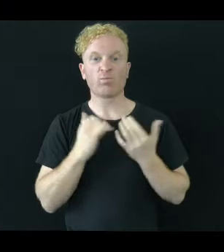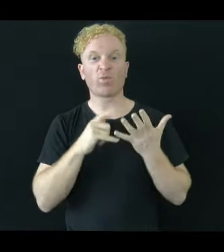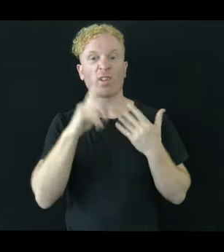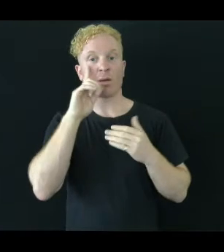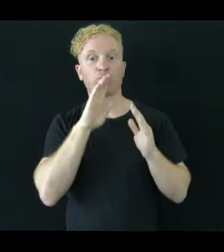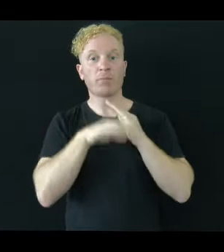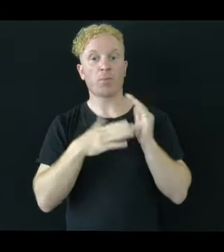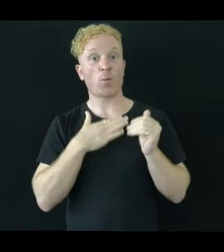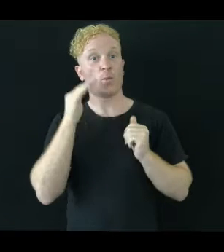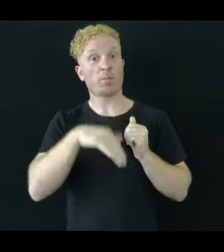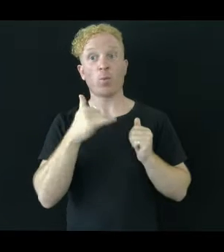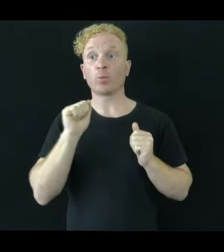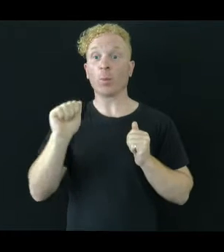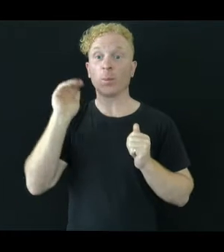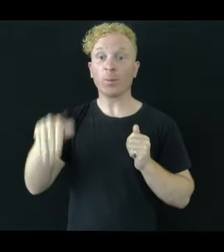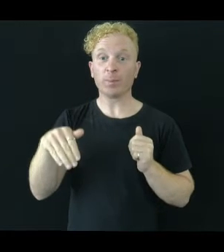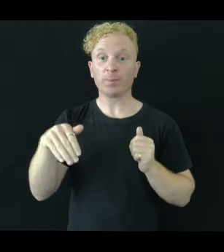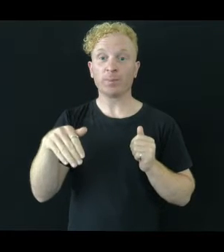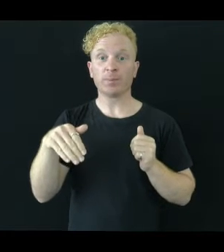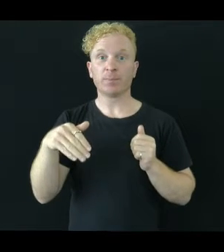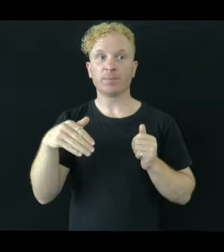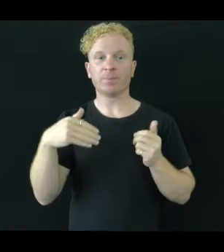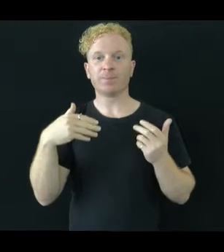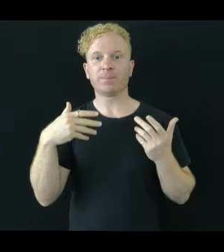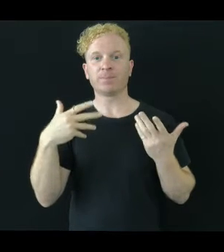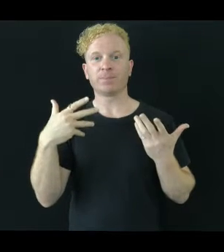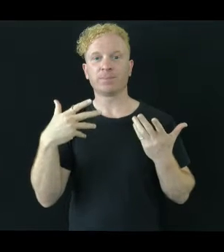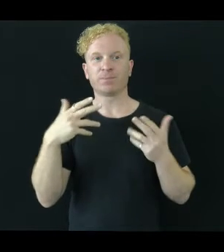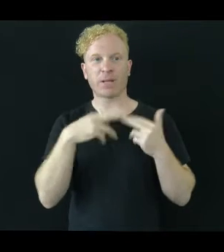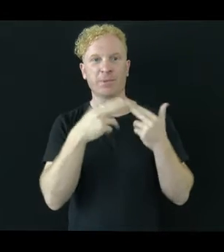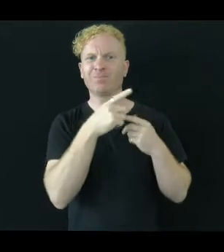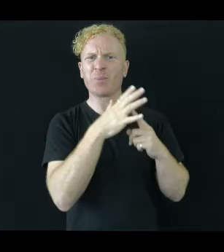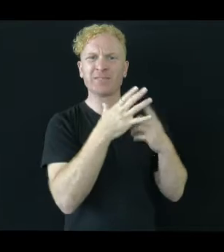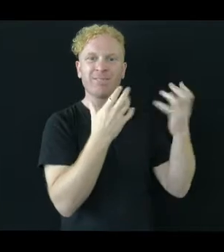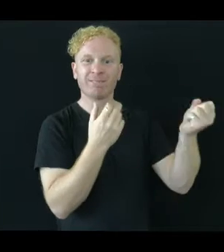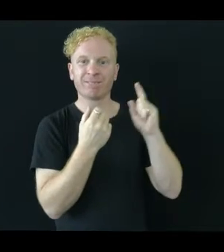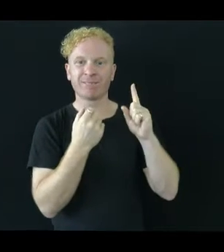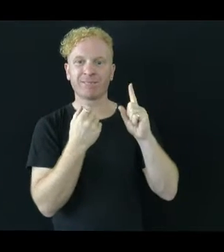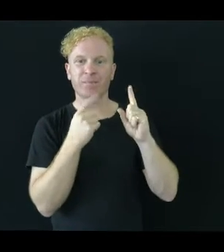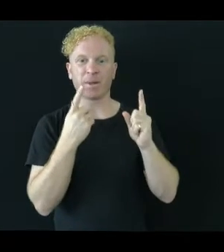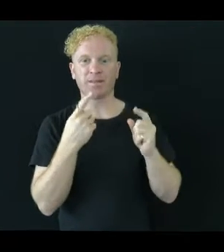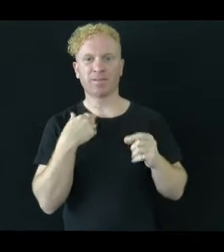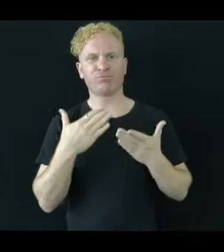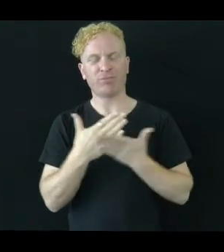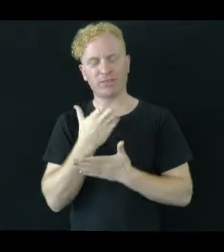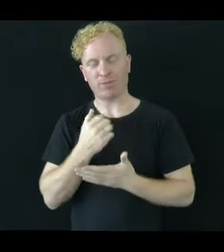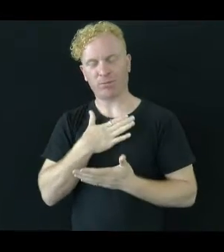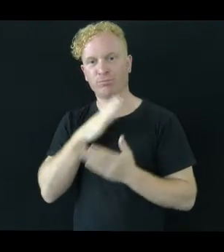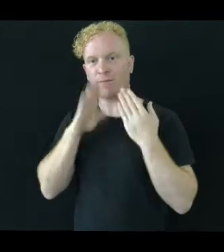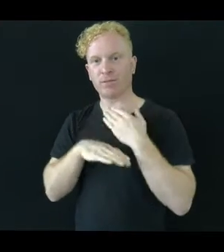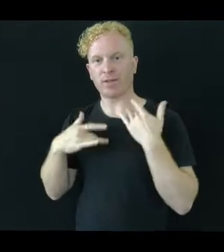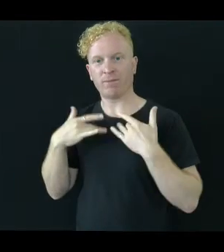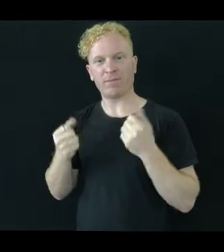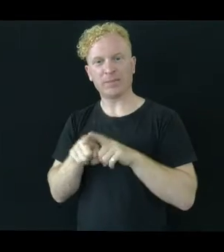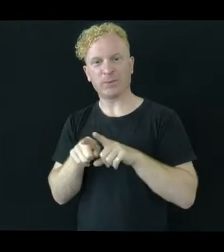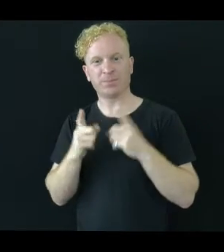So I think that privacy in our homes with our family is important. And you have a right to have